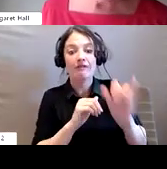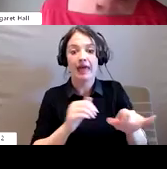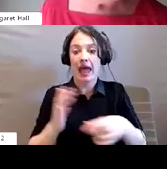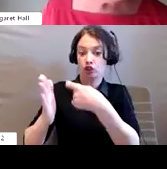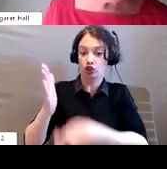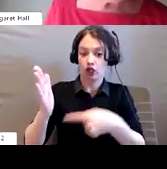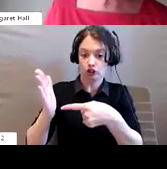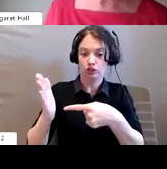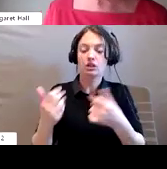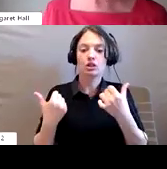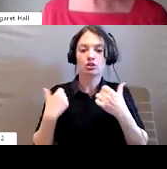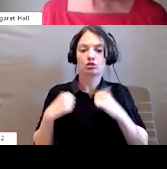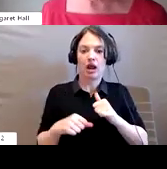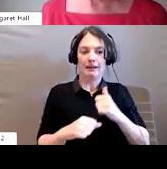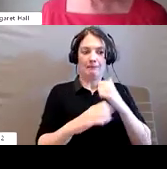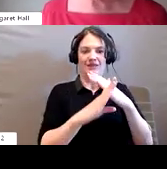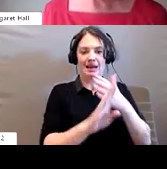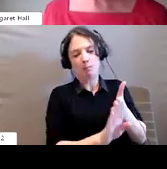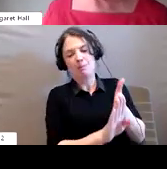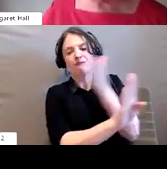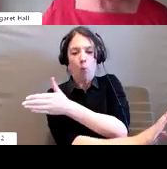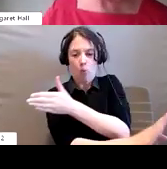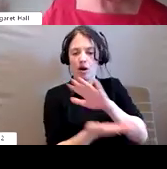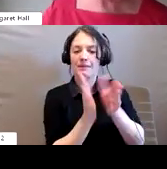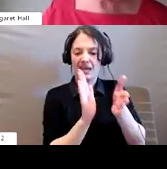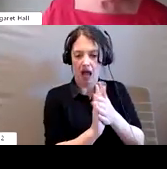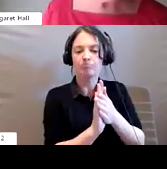intervention prior to the lethal violence stage to